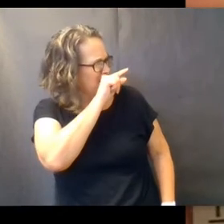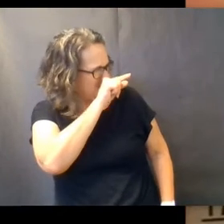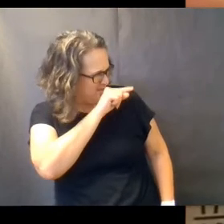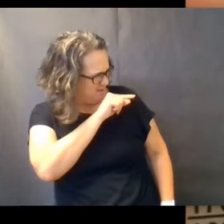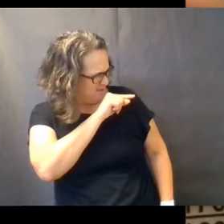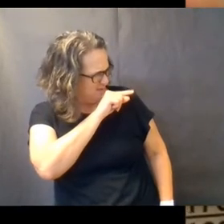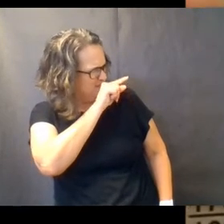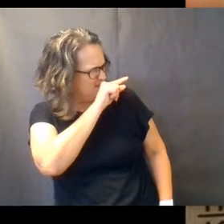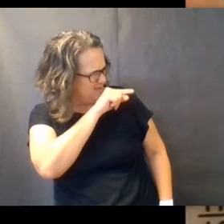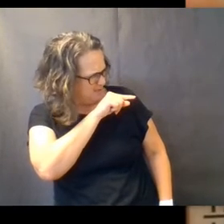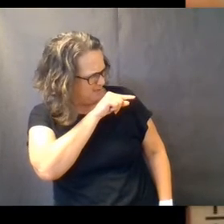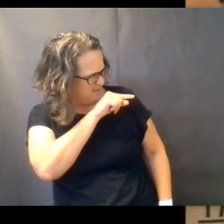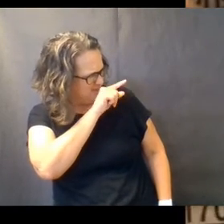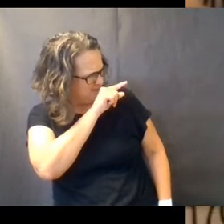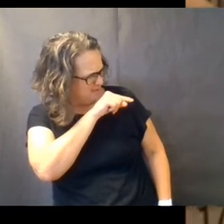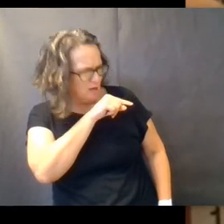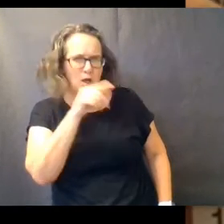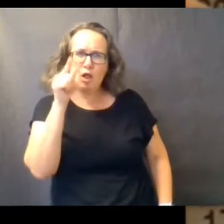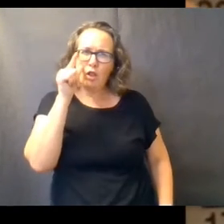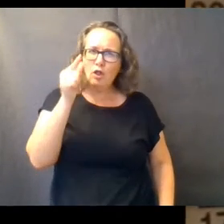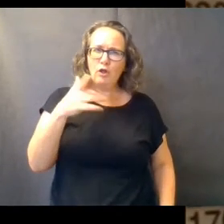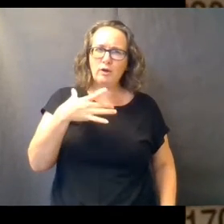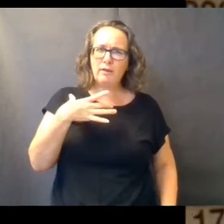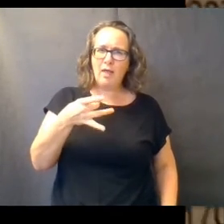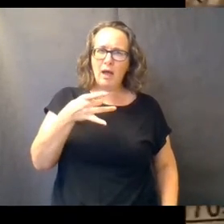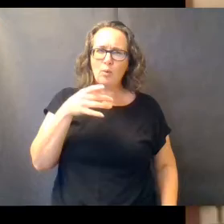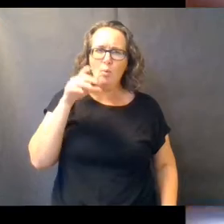it looks like